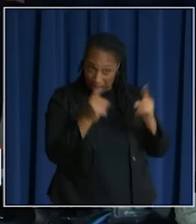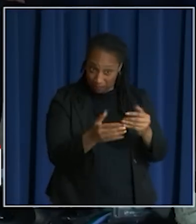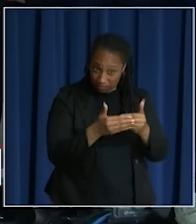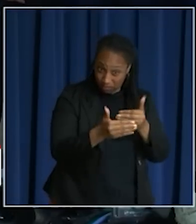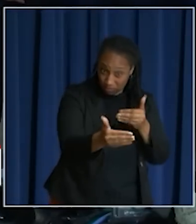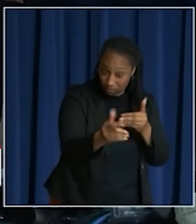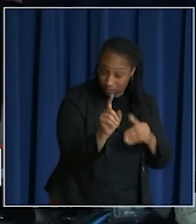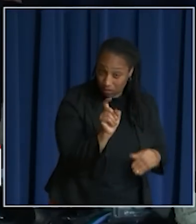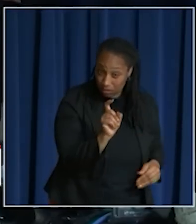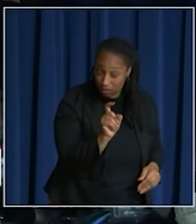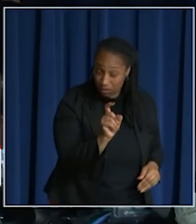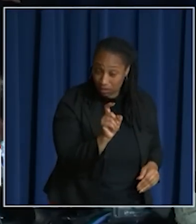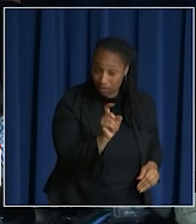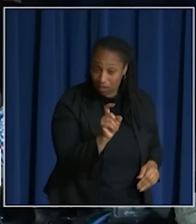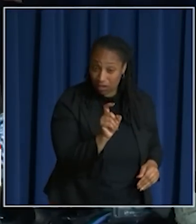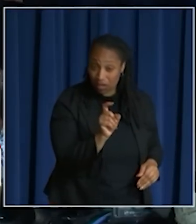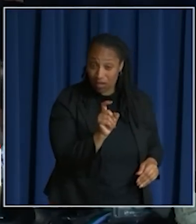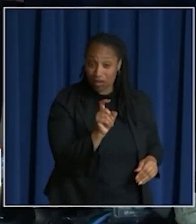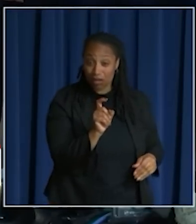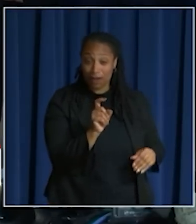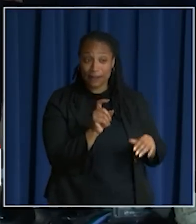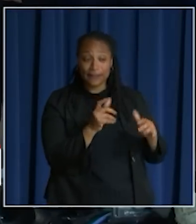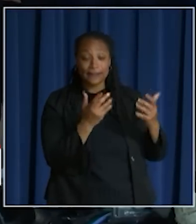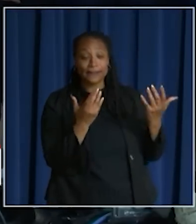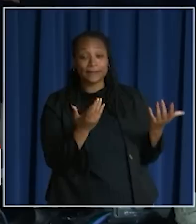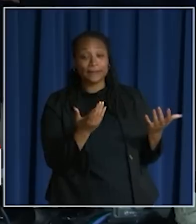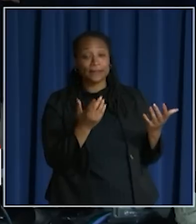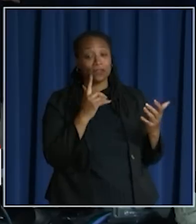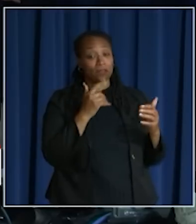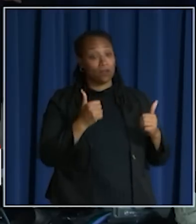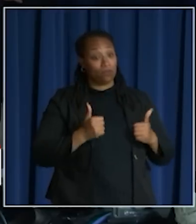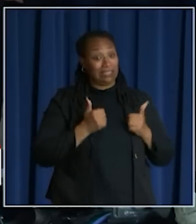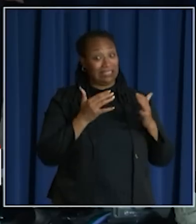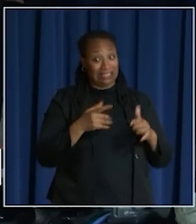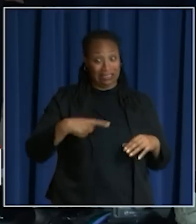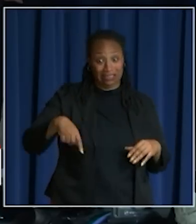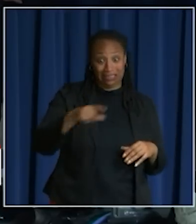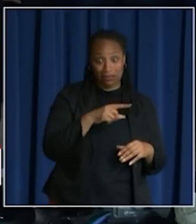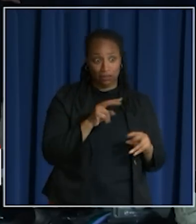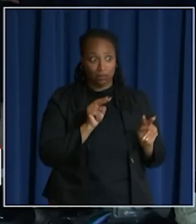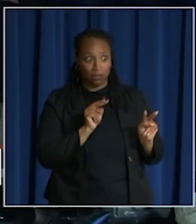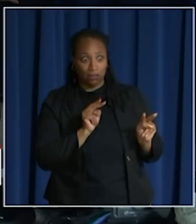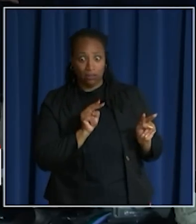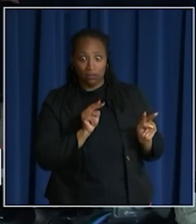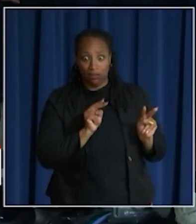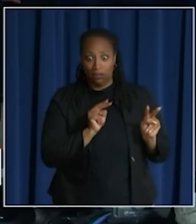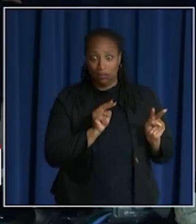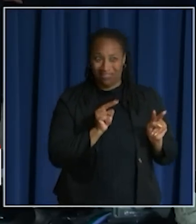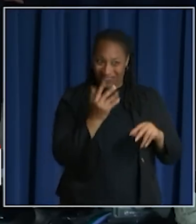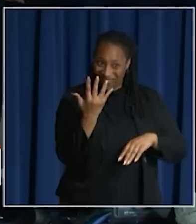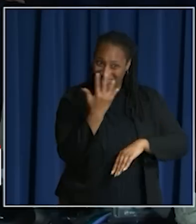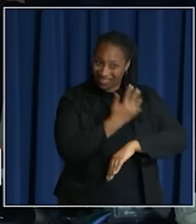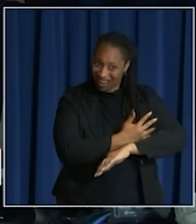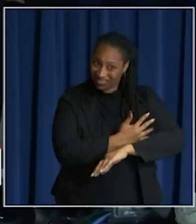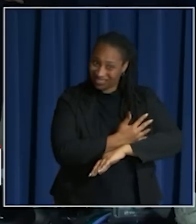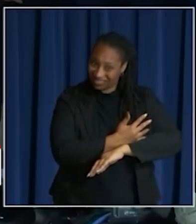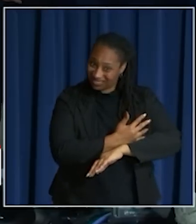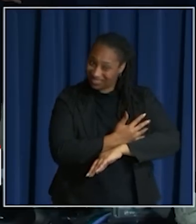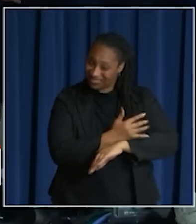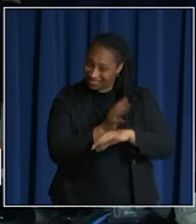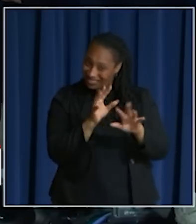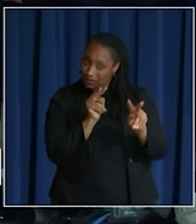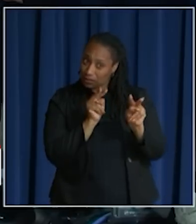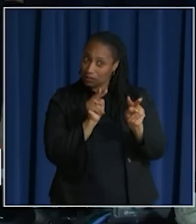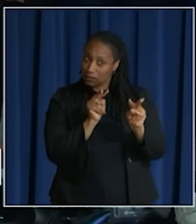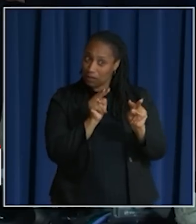DC residents who wanted to hear more from you, specifically in the last 5 days, being forthright, speaking to